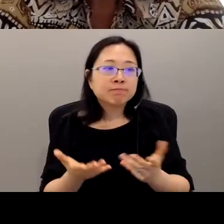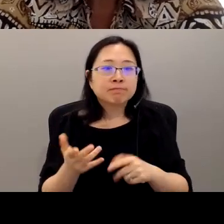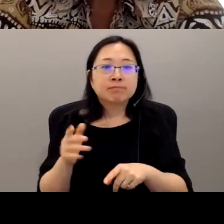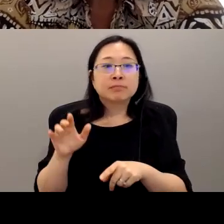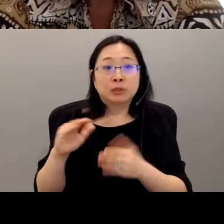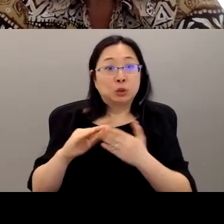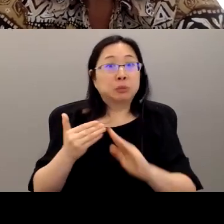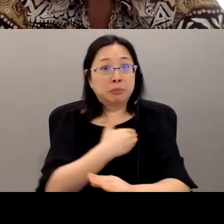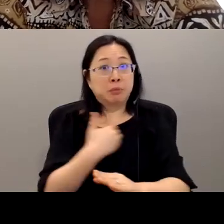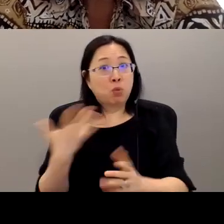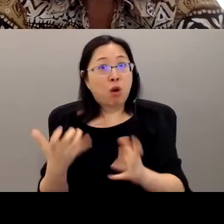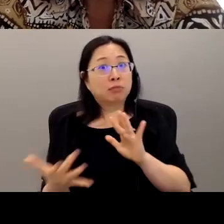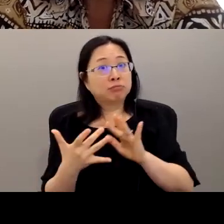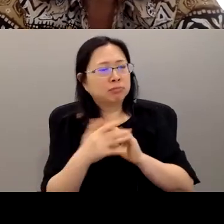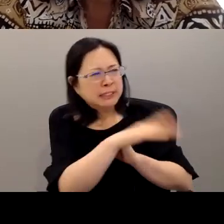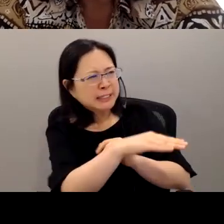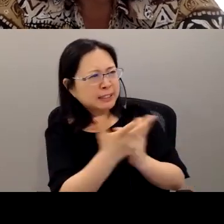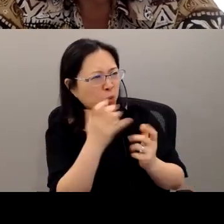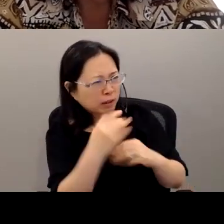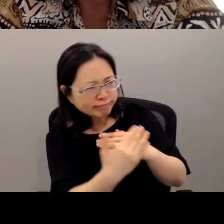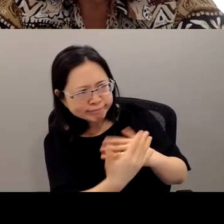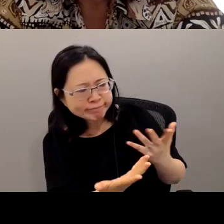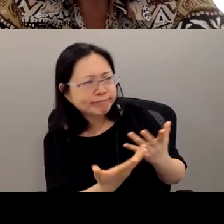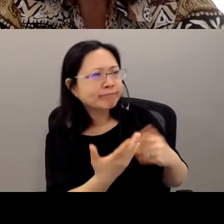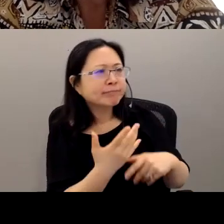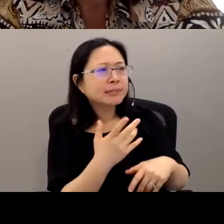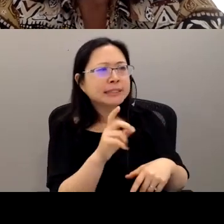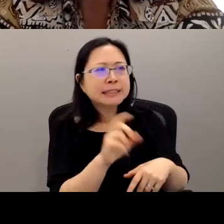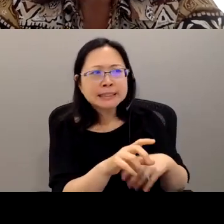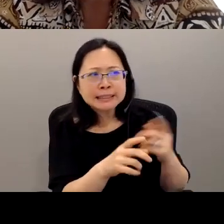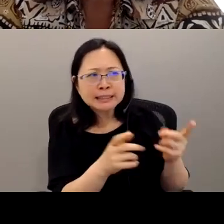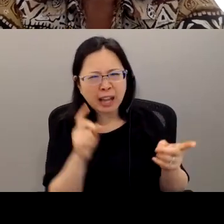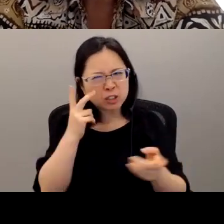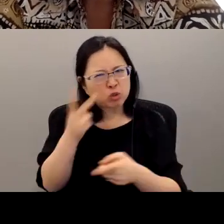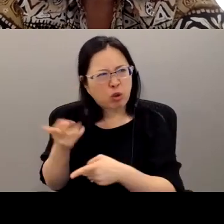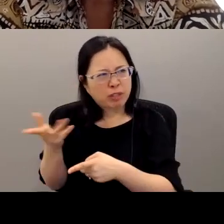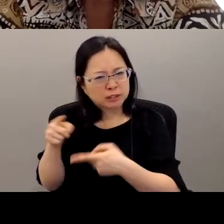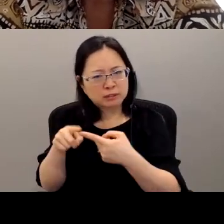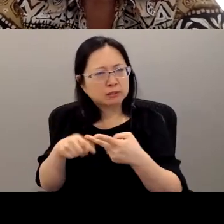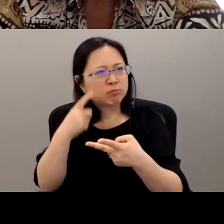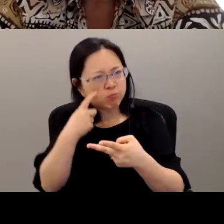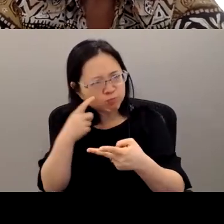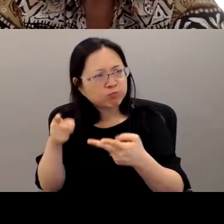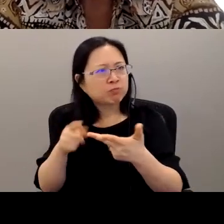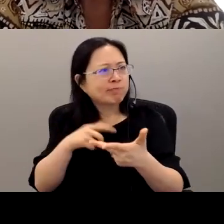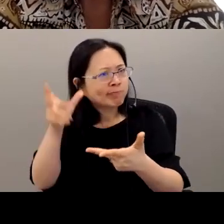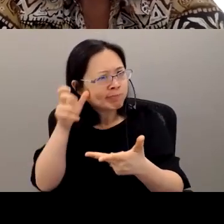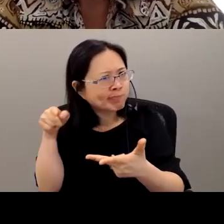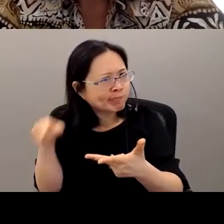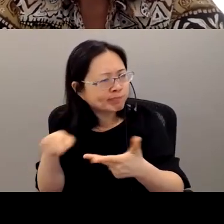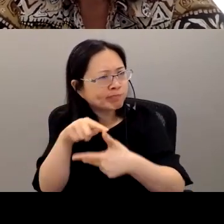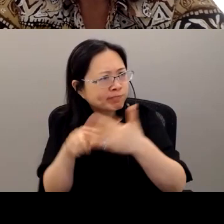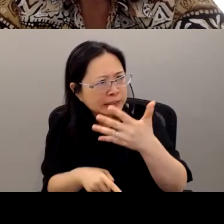with us as to what they think they are seeing or hearing. So we